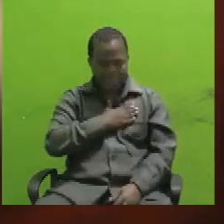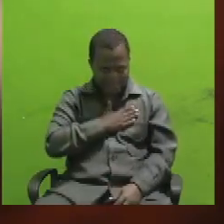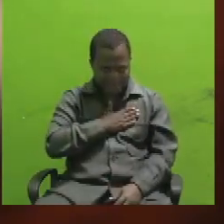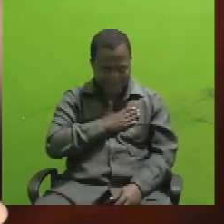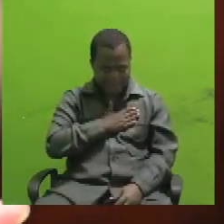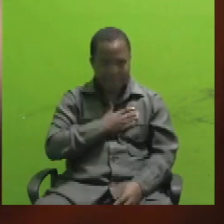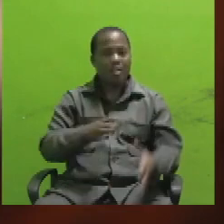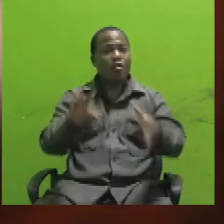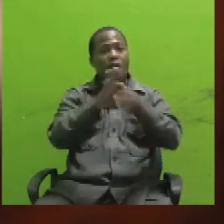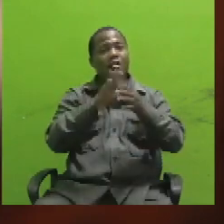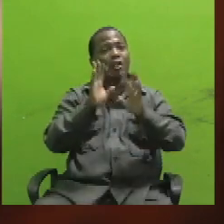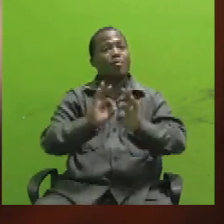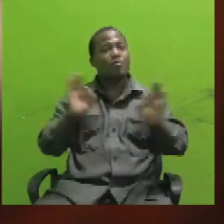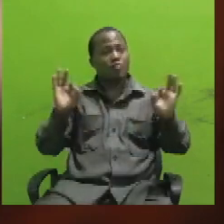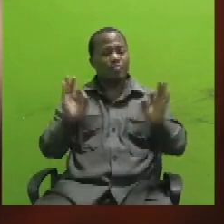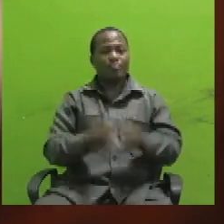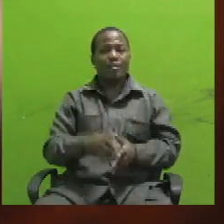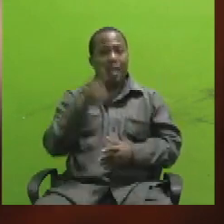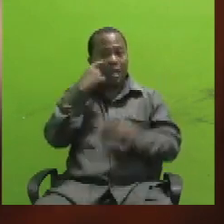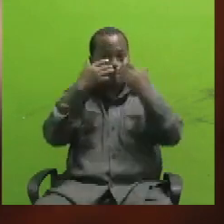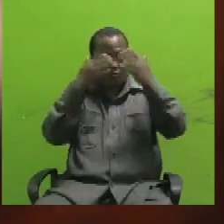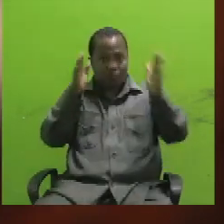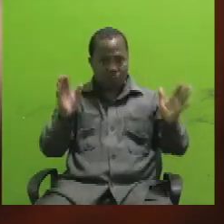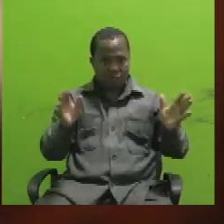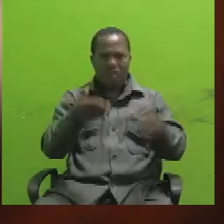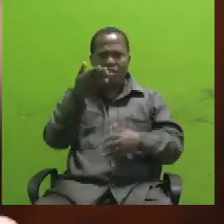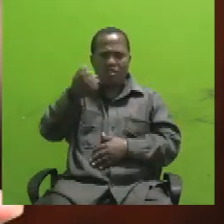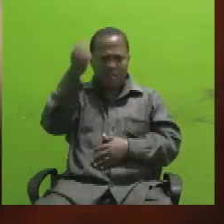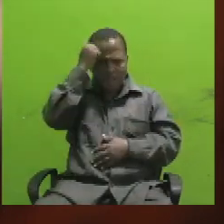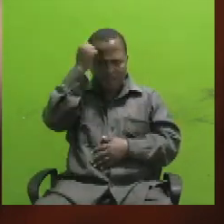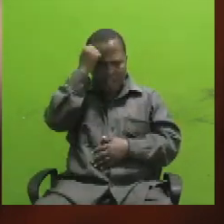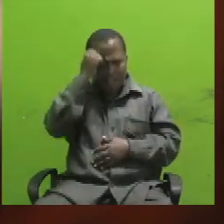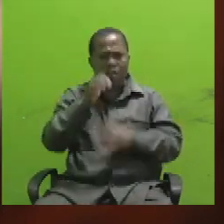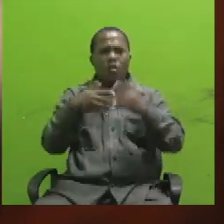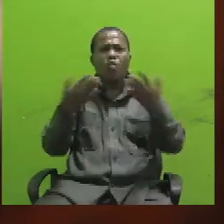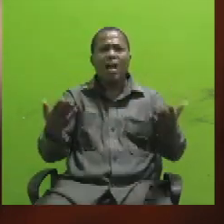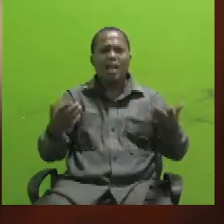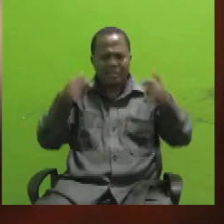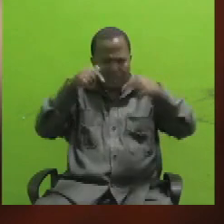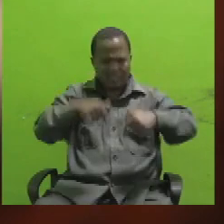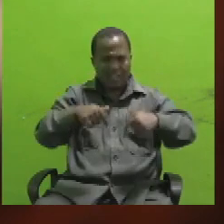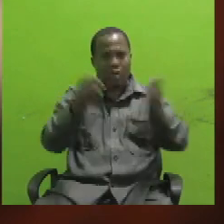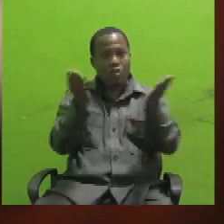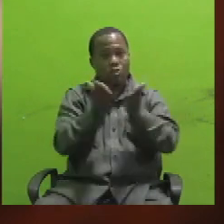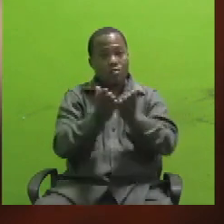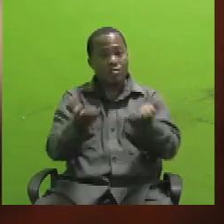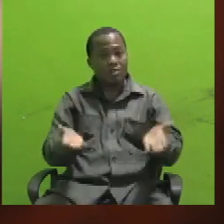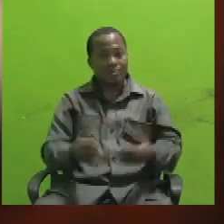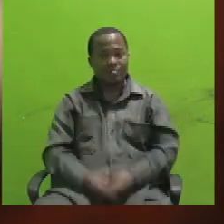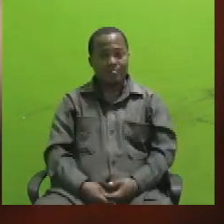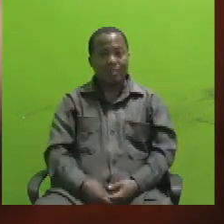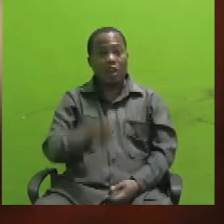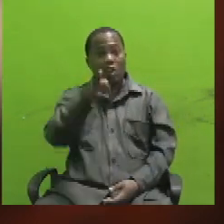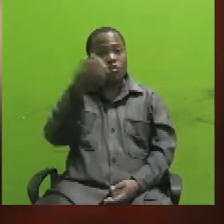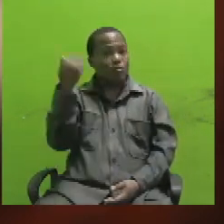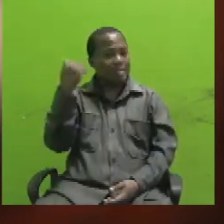your good participation, my dear viewers. Could you remind me, what have we learned today? Can you